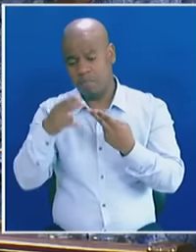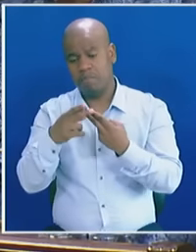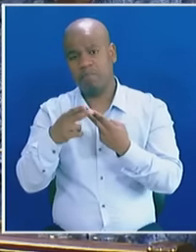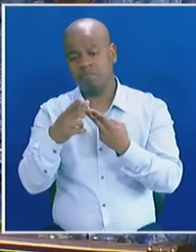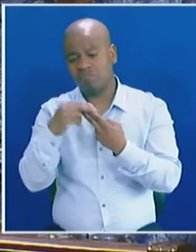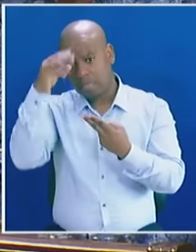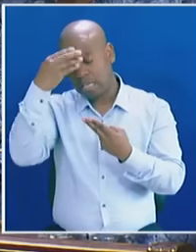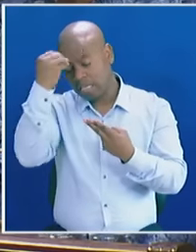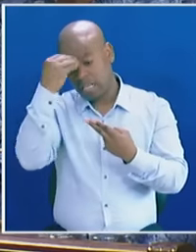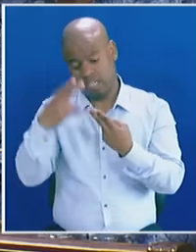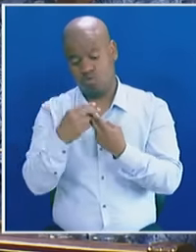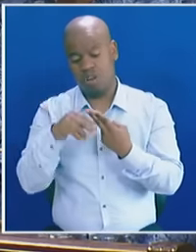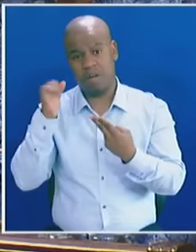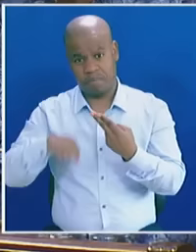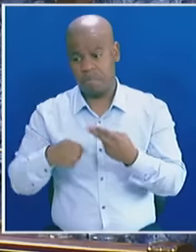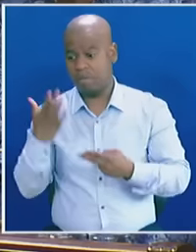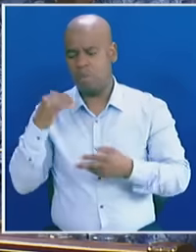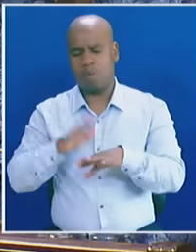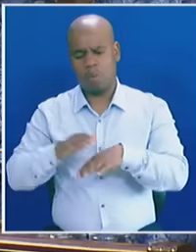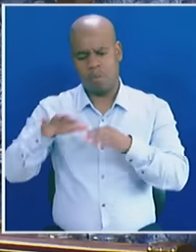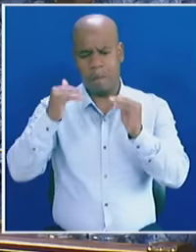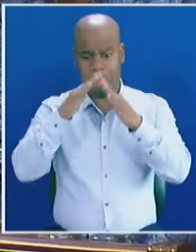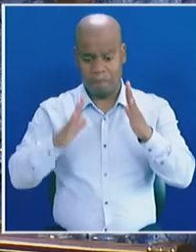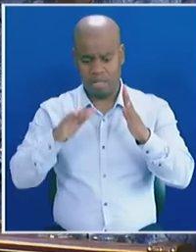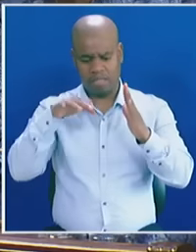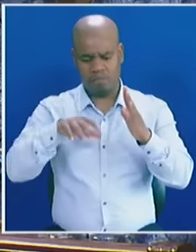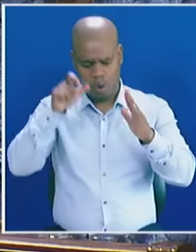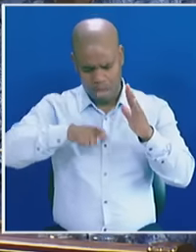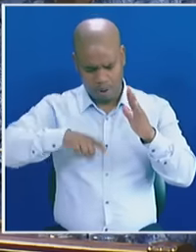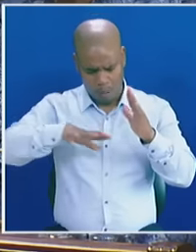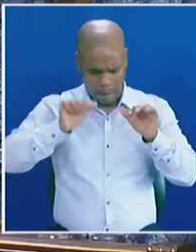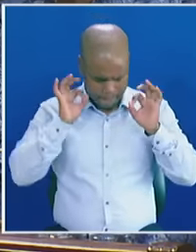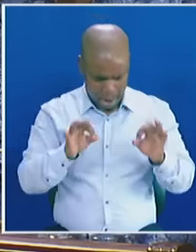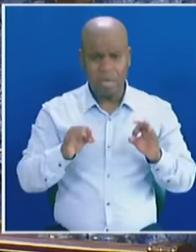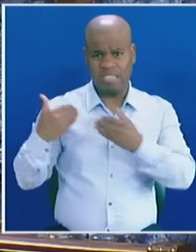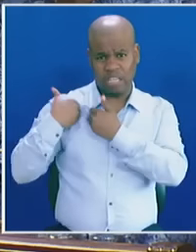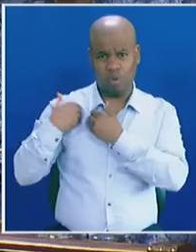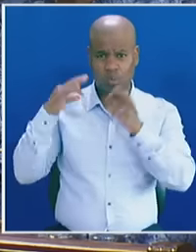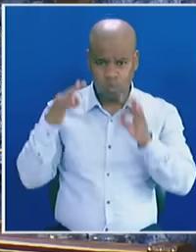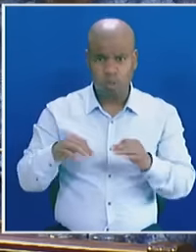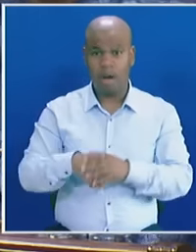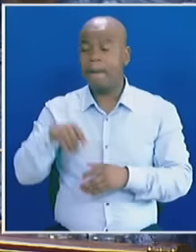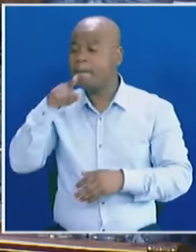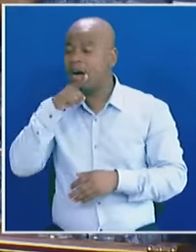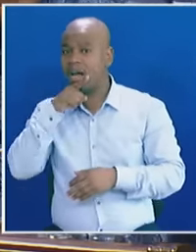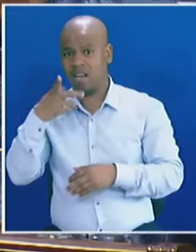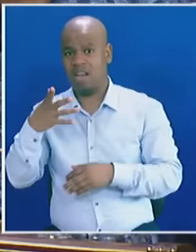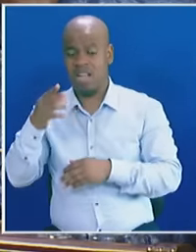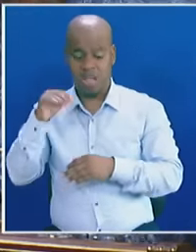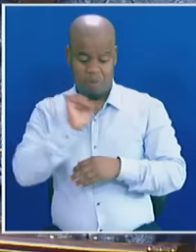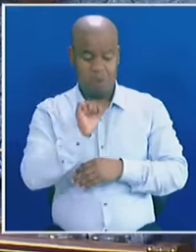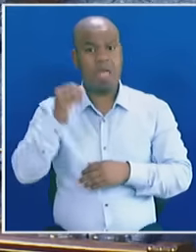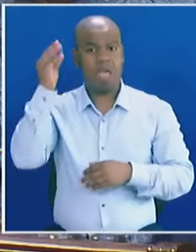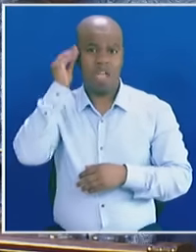it is supposed to be one of the most secure buildings in Cape Town? The building houses critical information